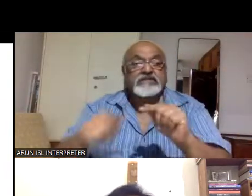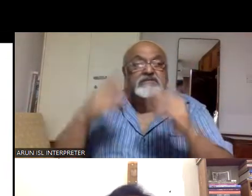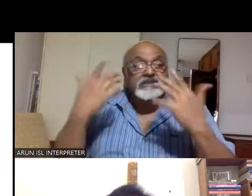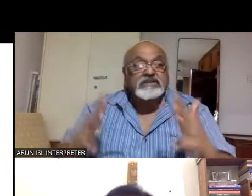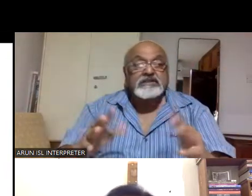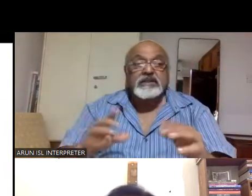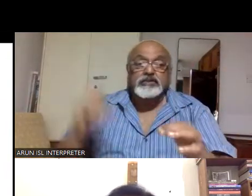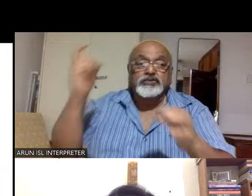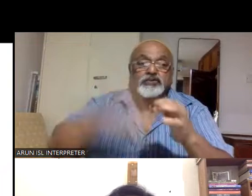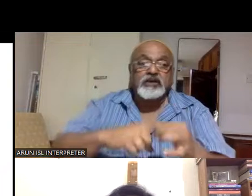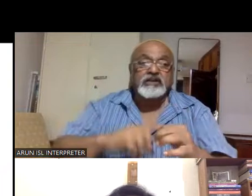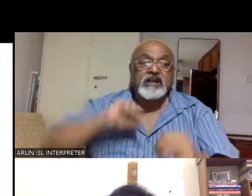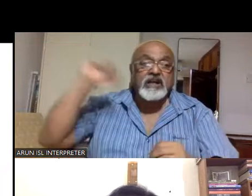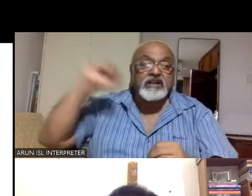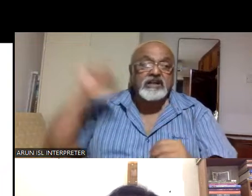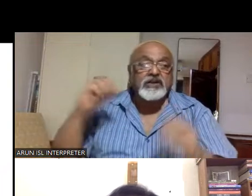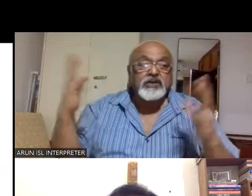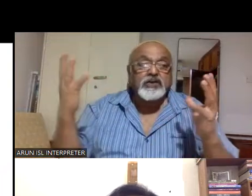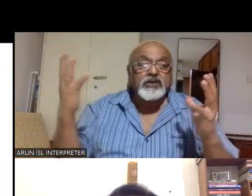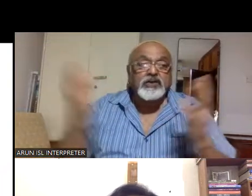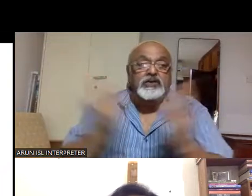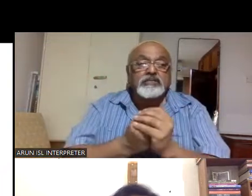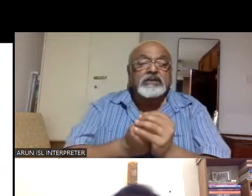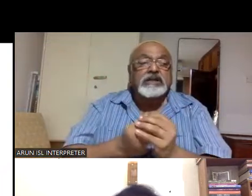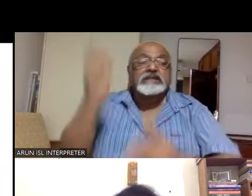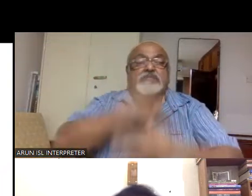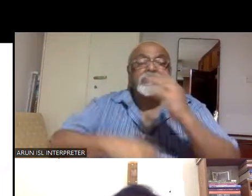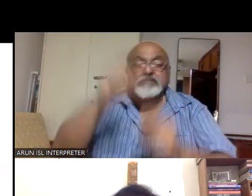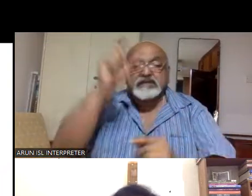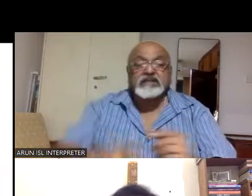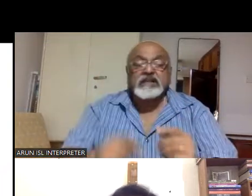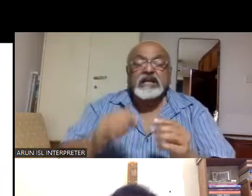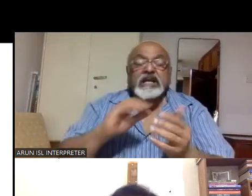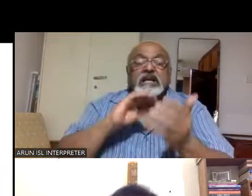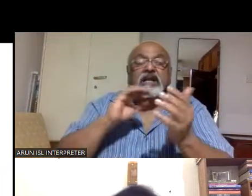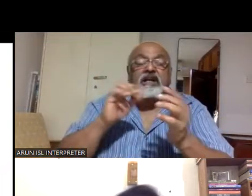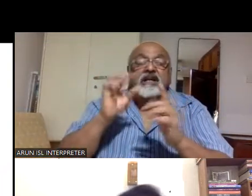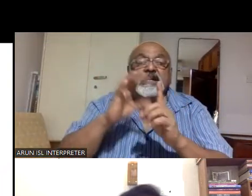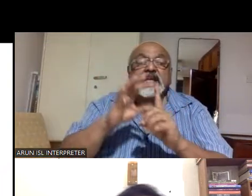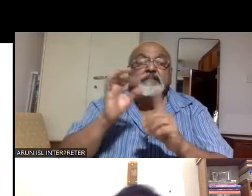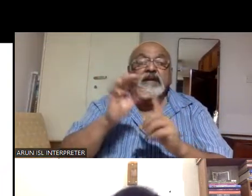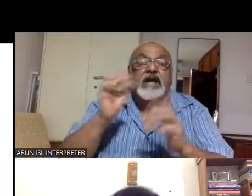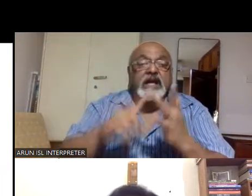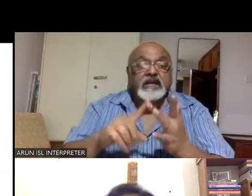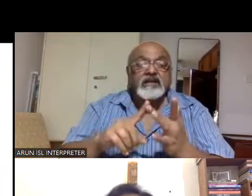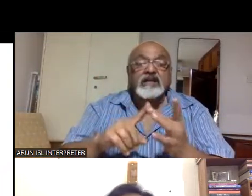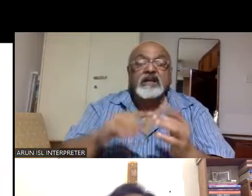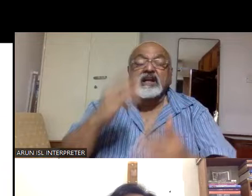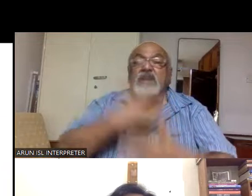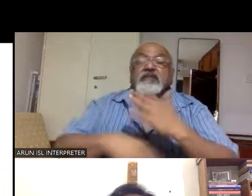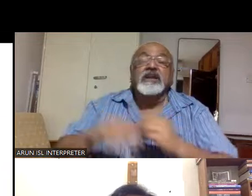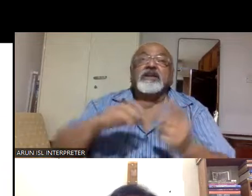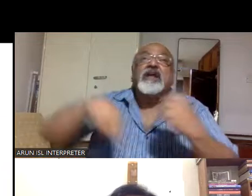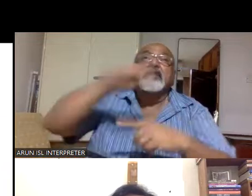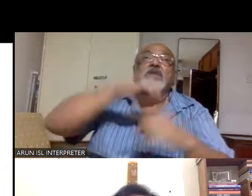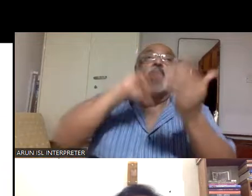disability movement called the Disabled People's International India chapter as the convener Women's Cell, and I traveled across the world.